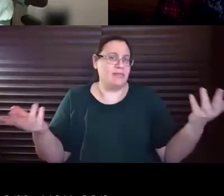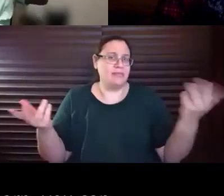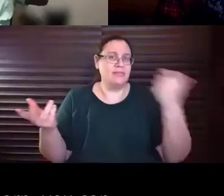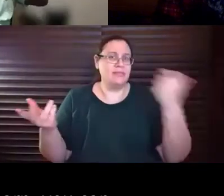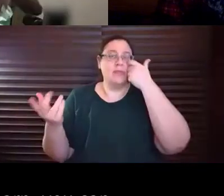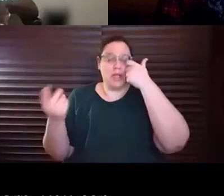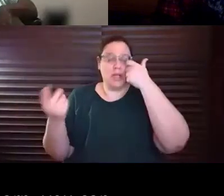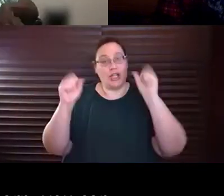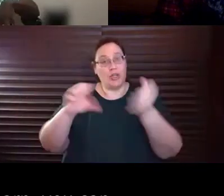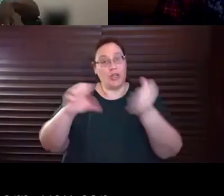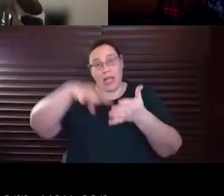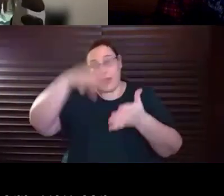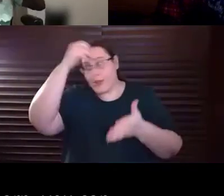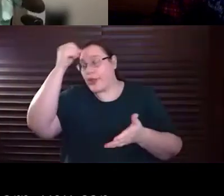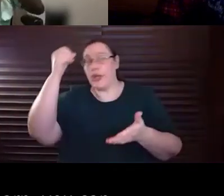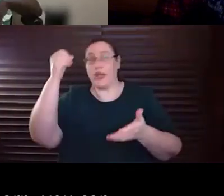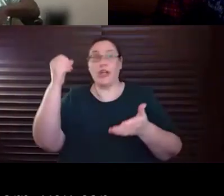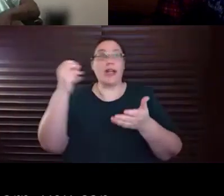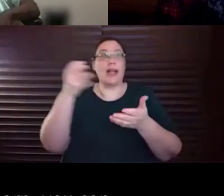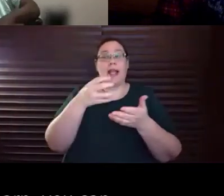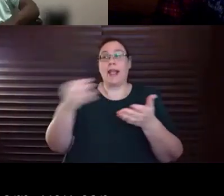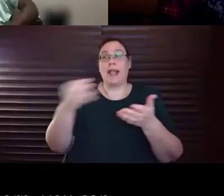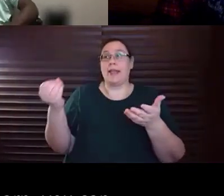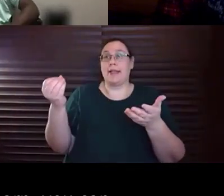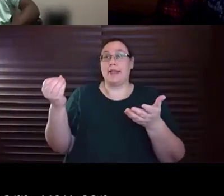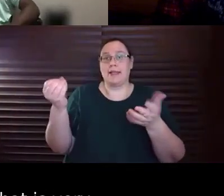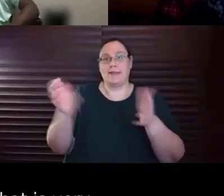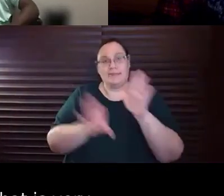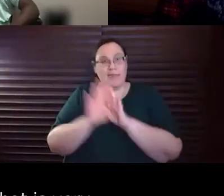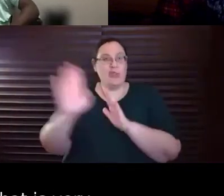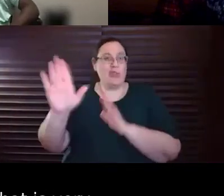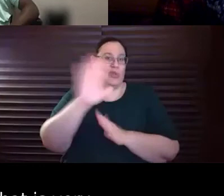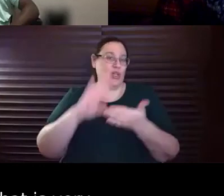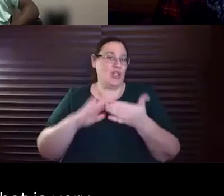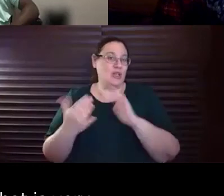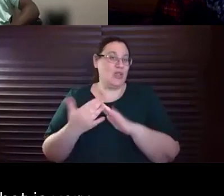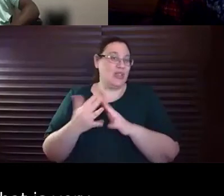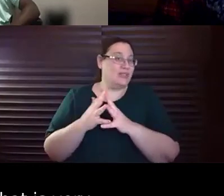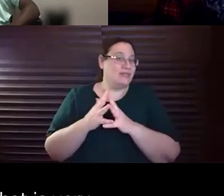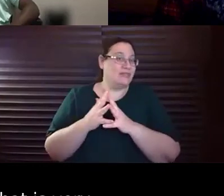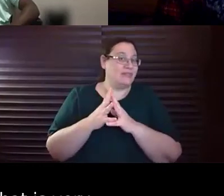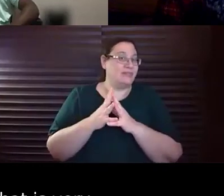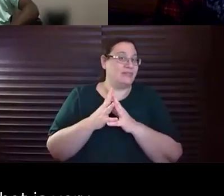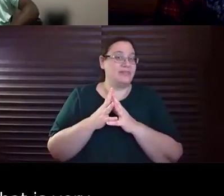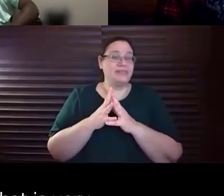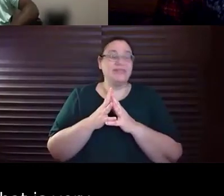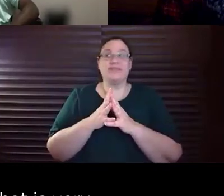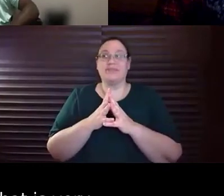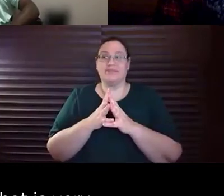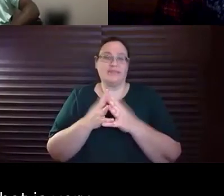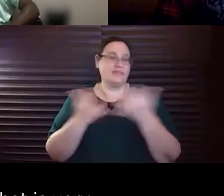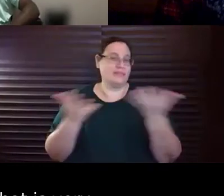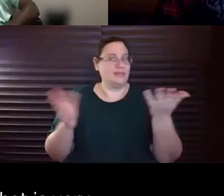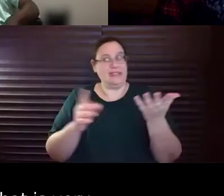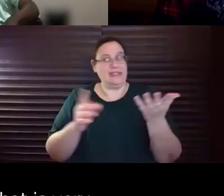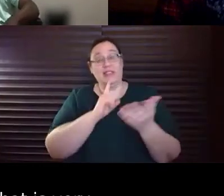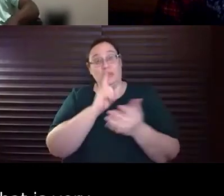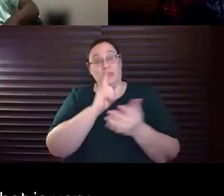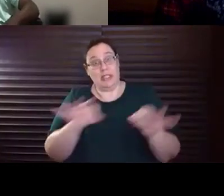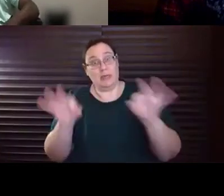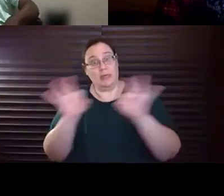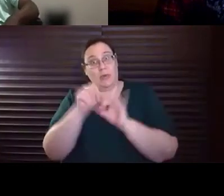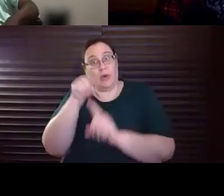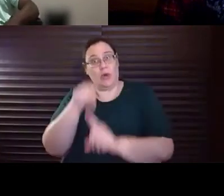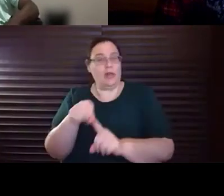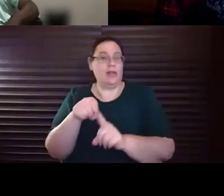learn and build your community, and that's very important that I could